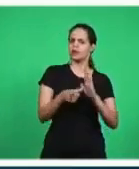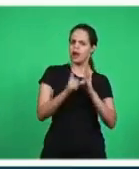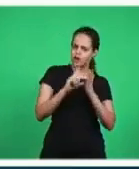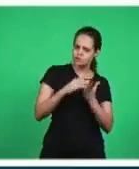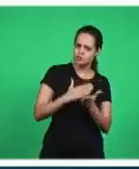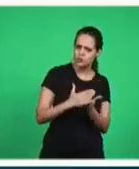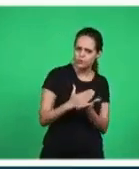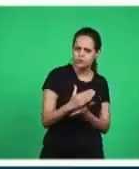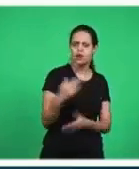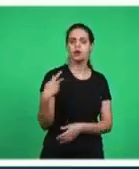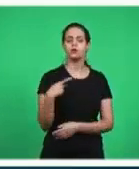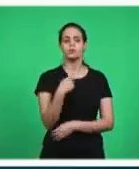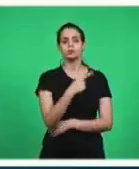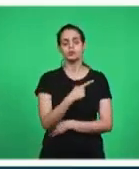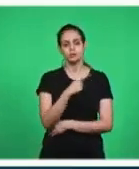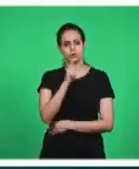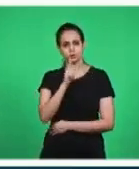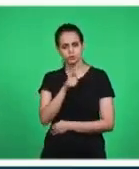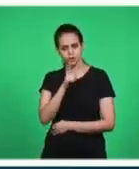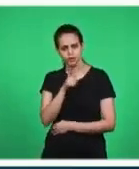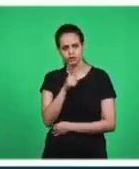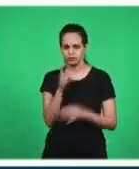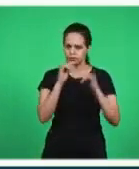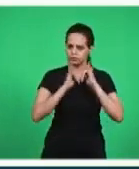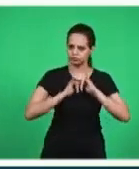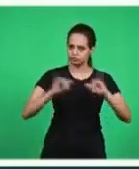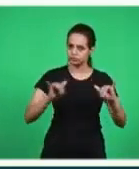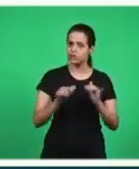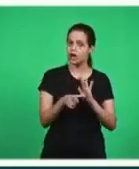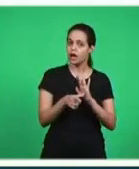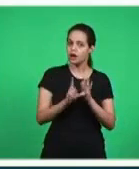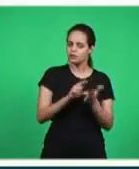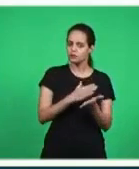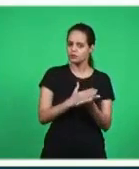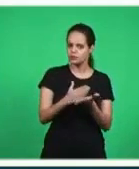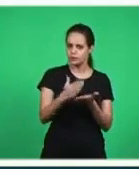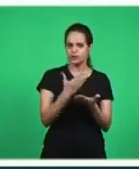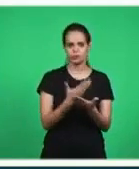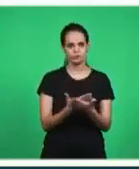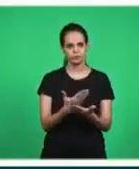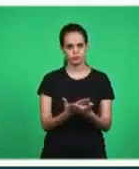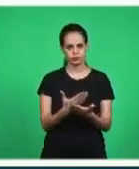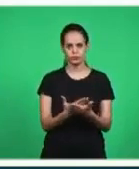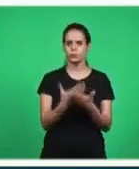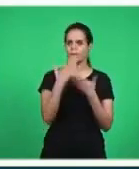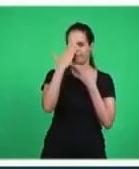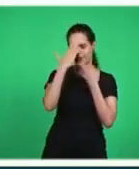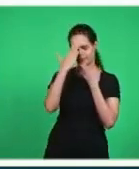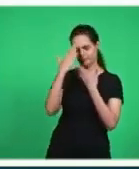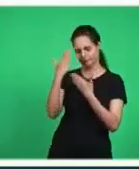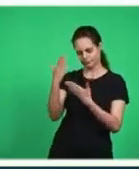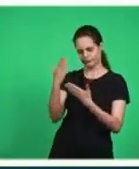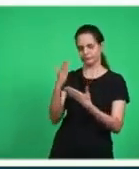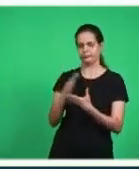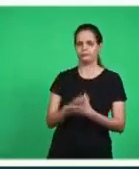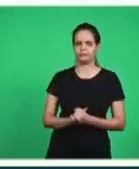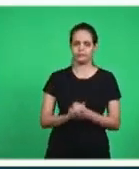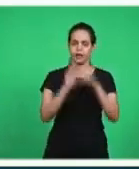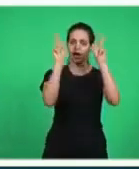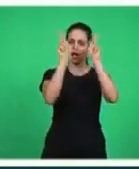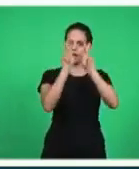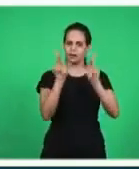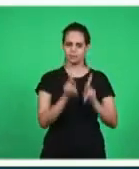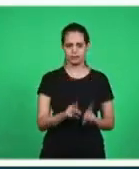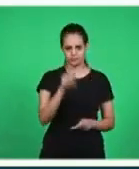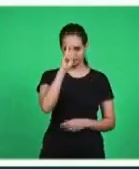Pastor Zidu T is going to speak about the topic before we begin the study. Thank you. My